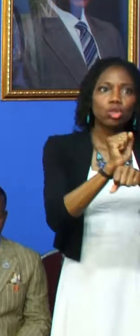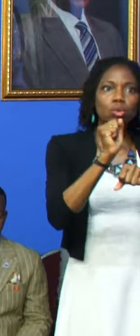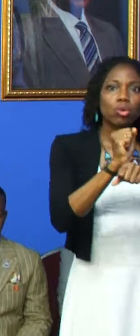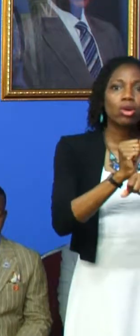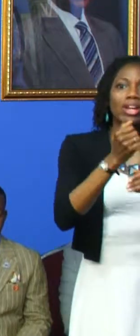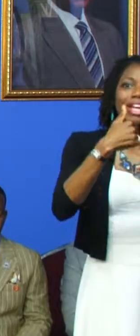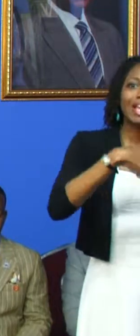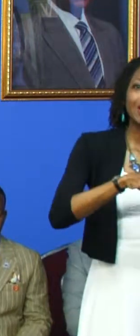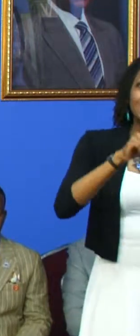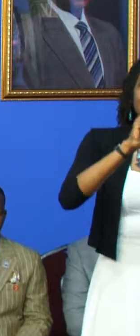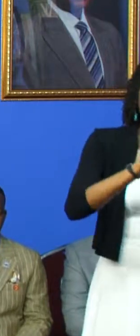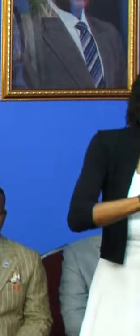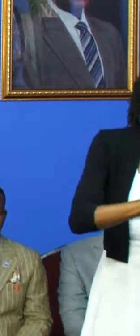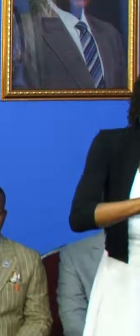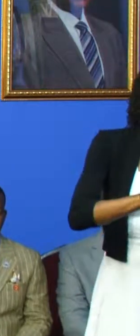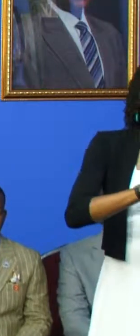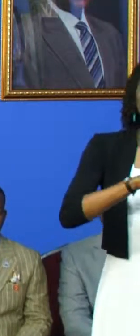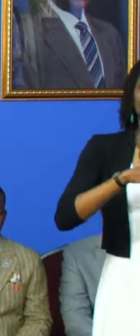in.